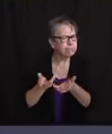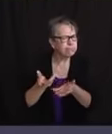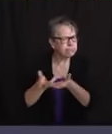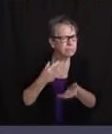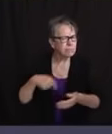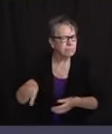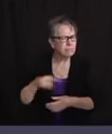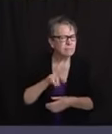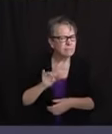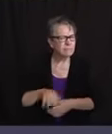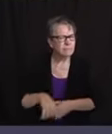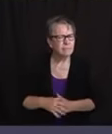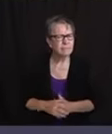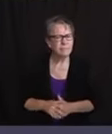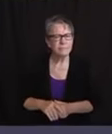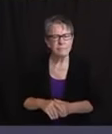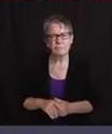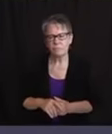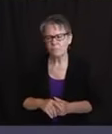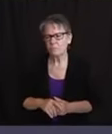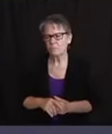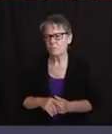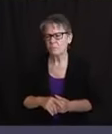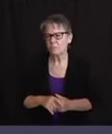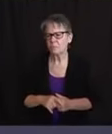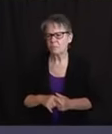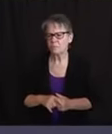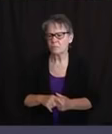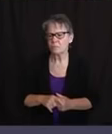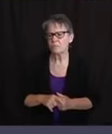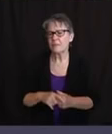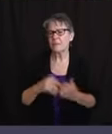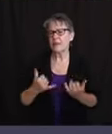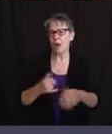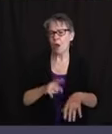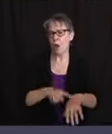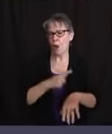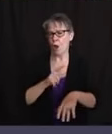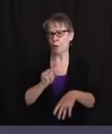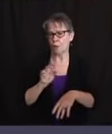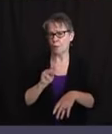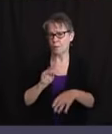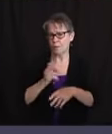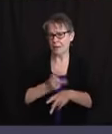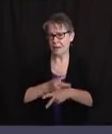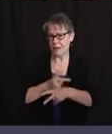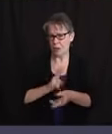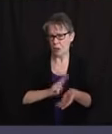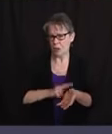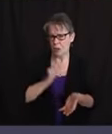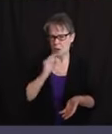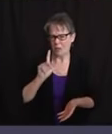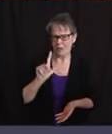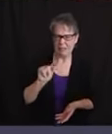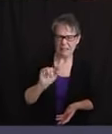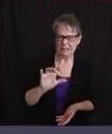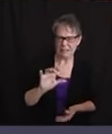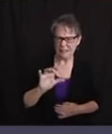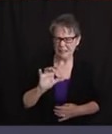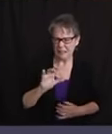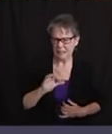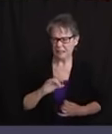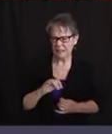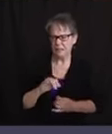outstanding investigation. Judy hired a renowned national team who's out there without draining resources